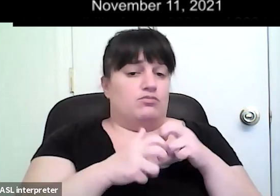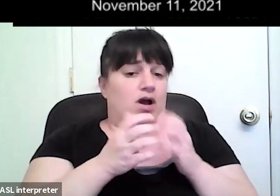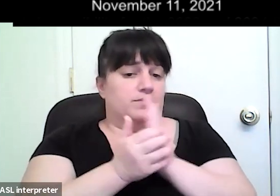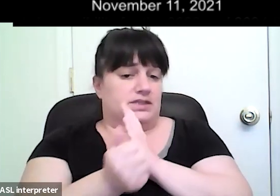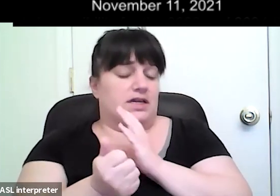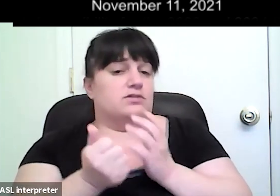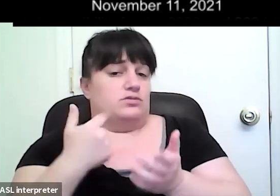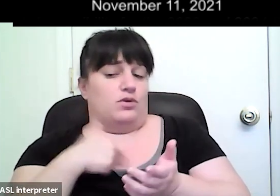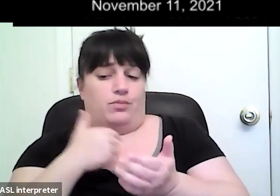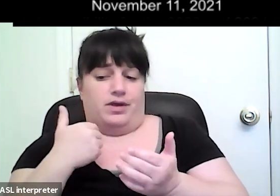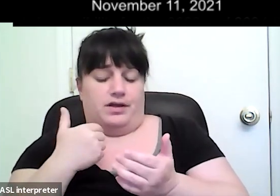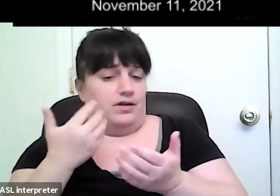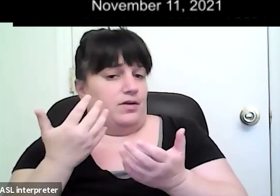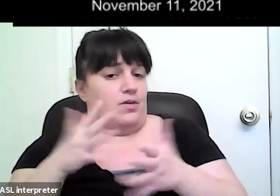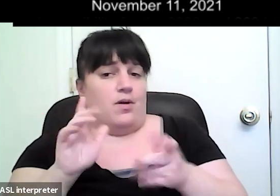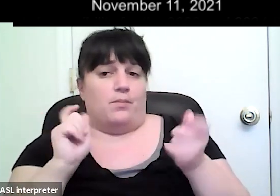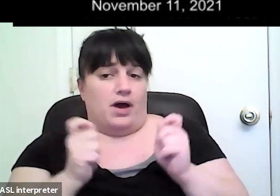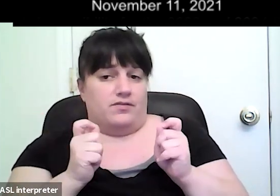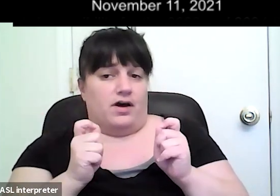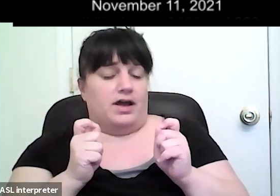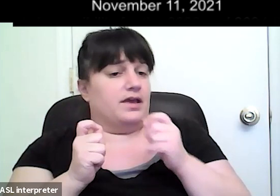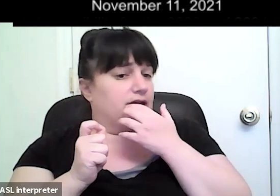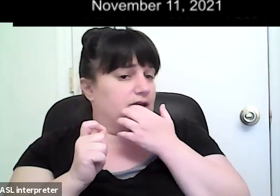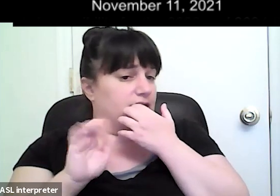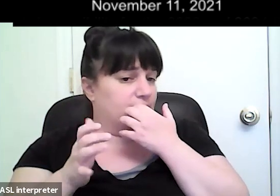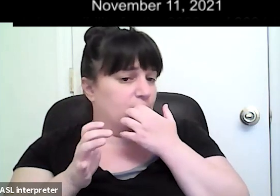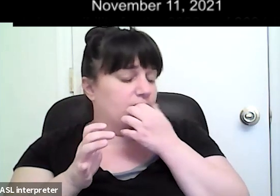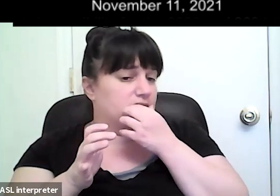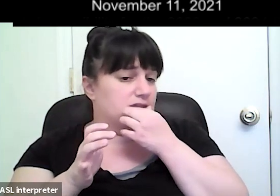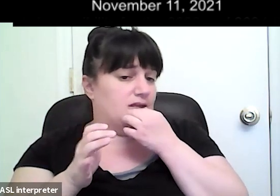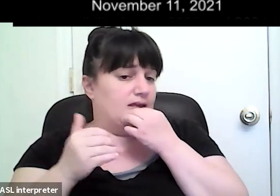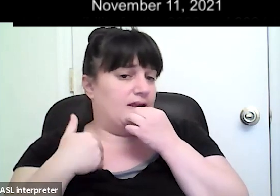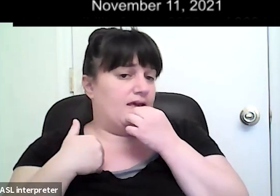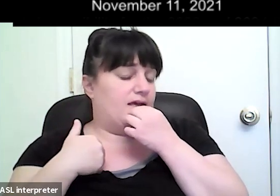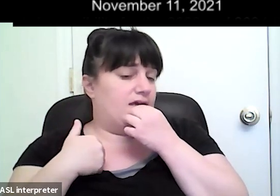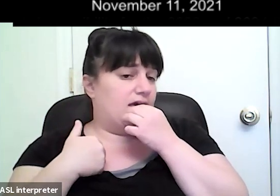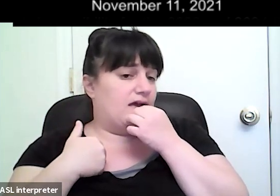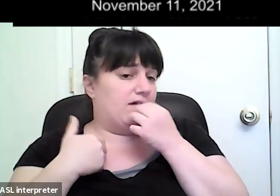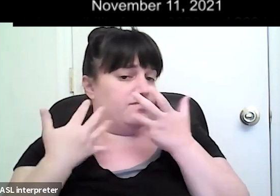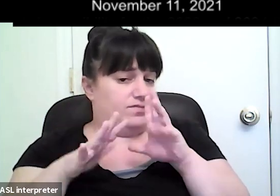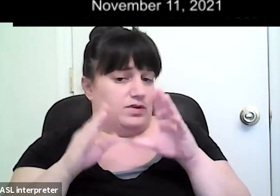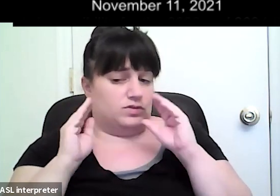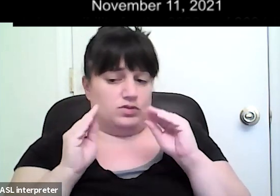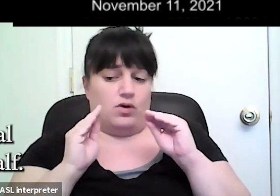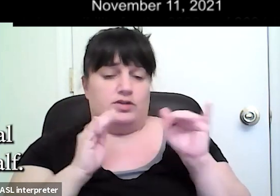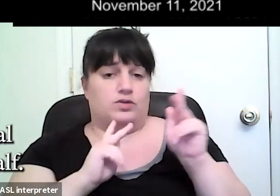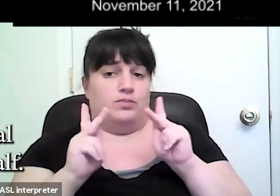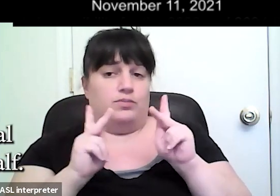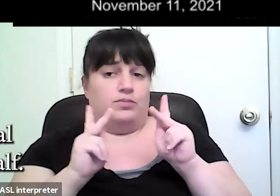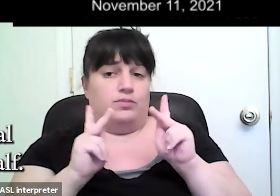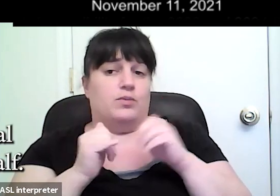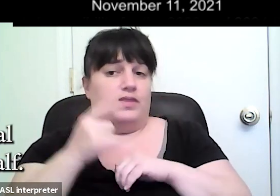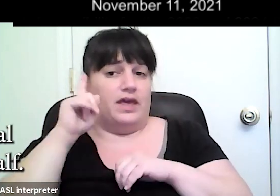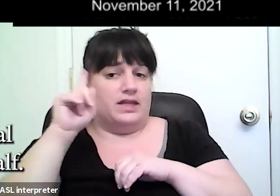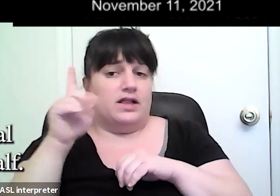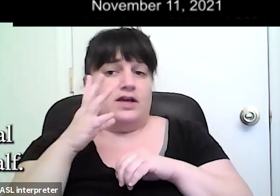And so we are modifying this course and have taught it to individuals with intellectual